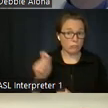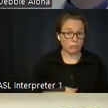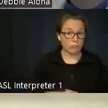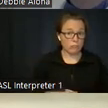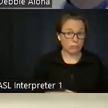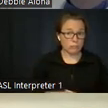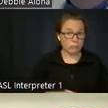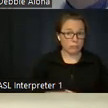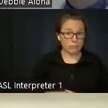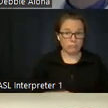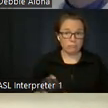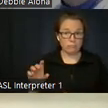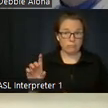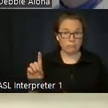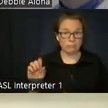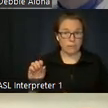Commissioner Denny says no.